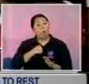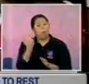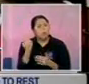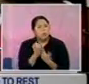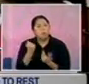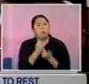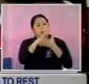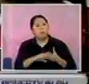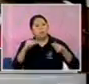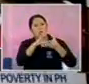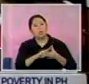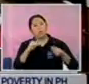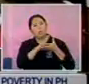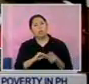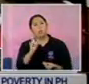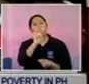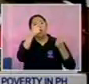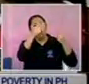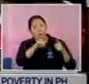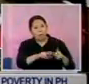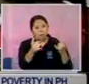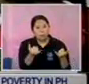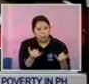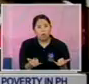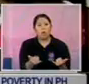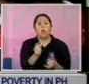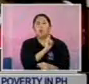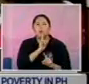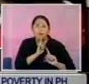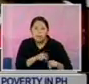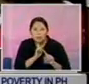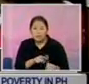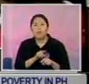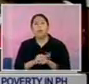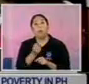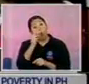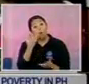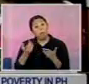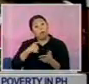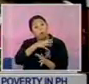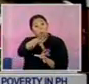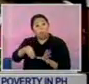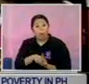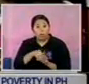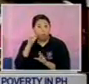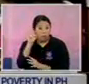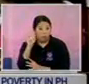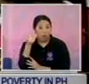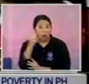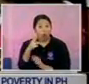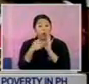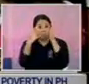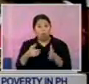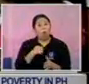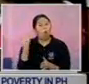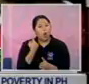was in the complaint or what happened today or what it was in the answer, or if you are part of the media or the spokesman and you are simply